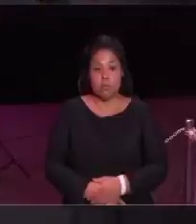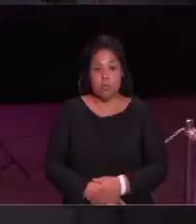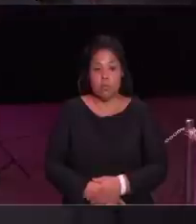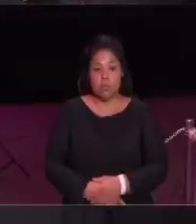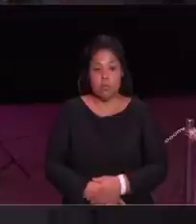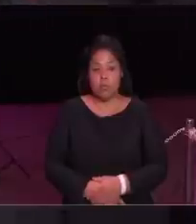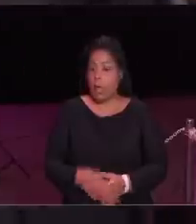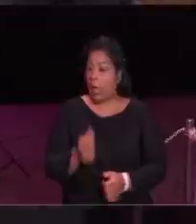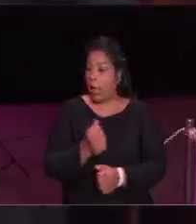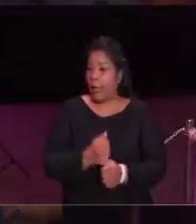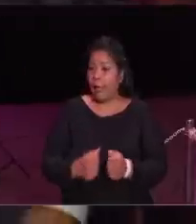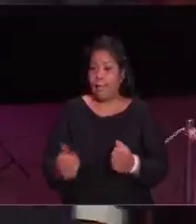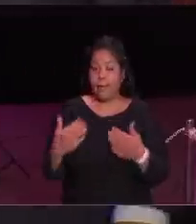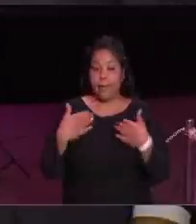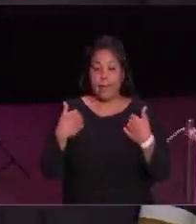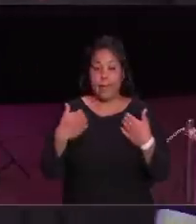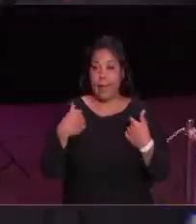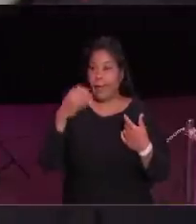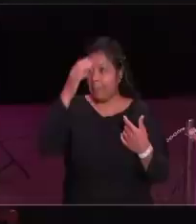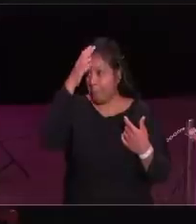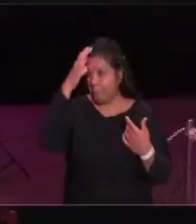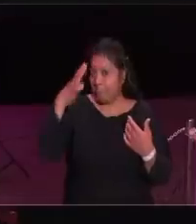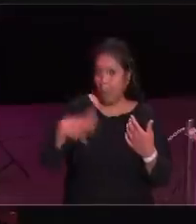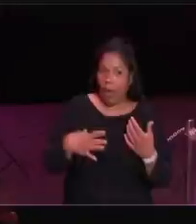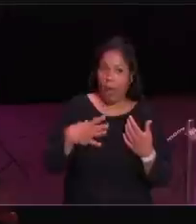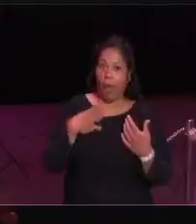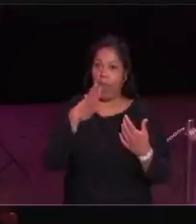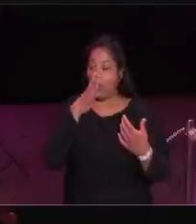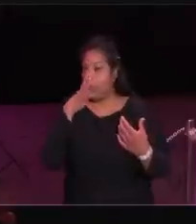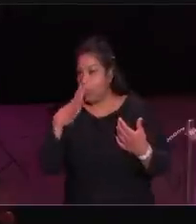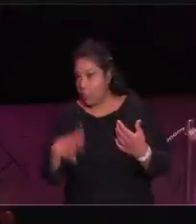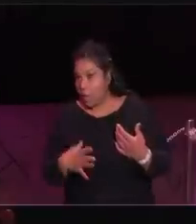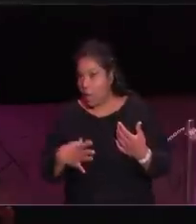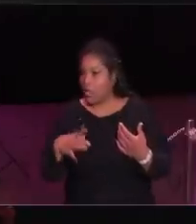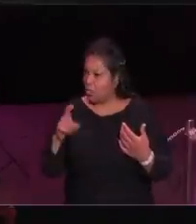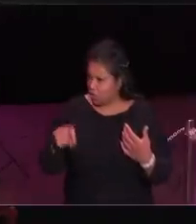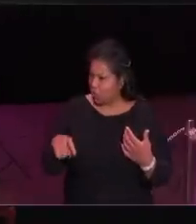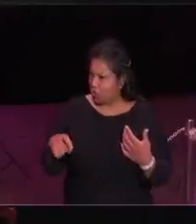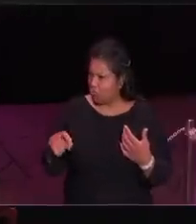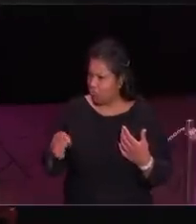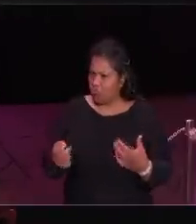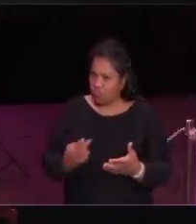Every young man and every young lady should get up and give $100.